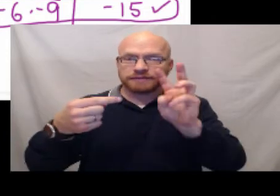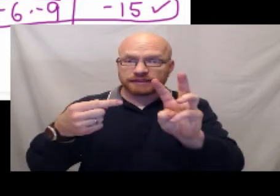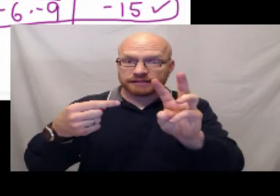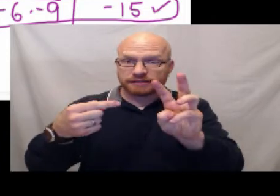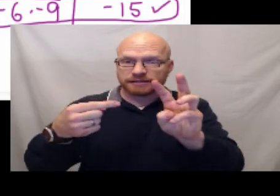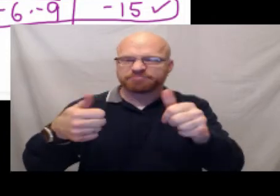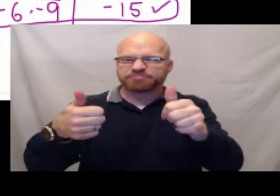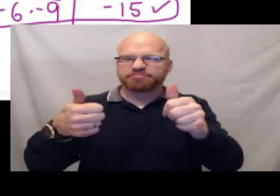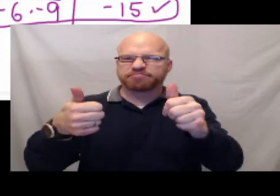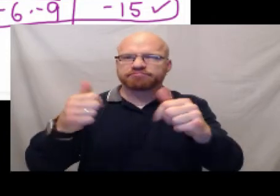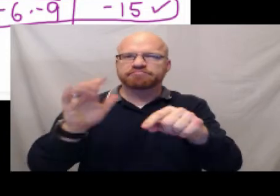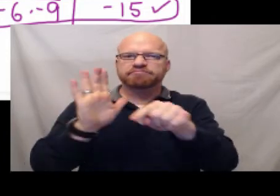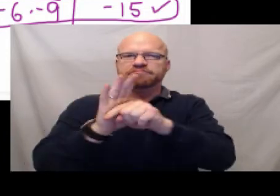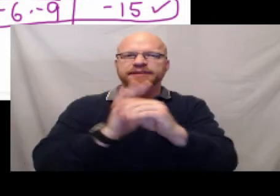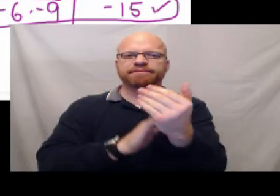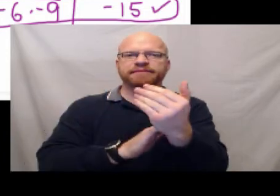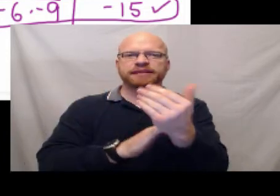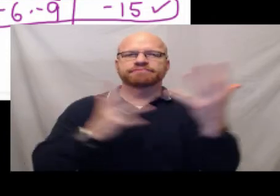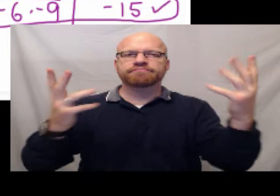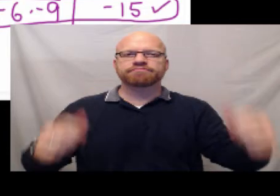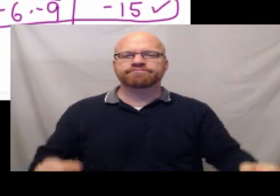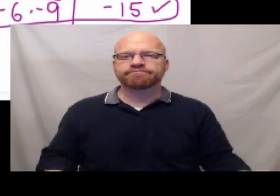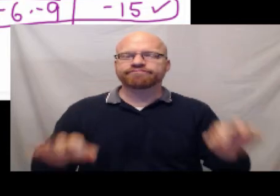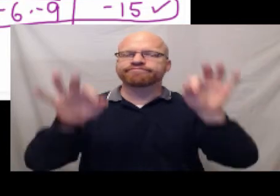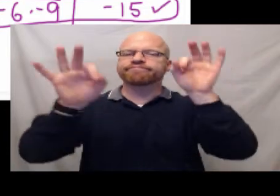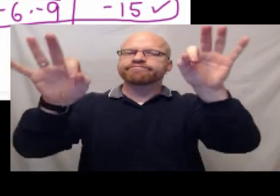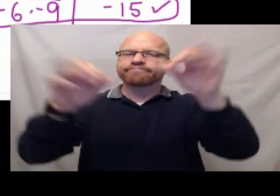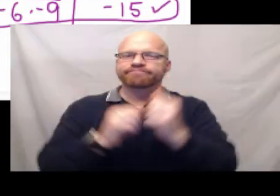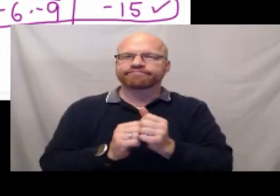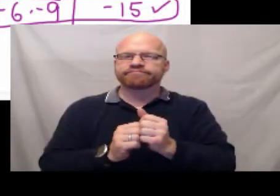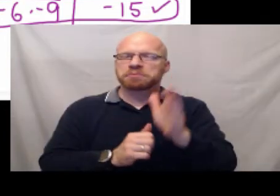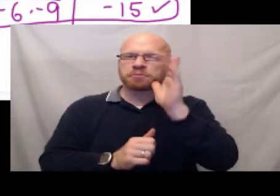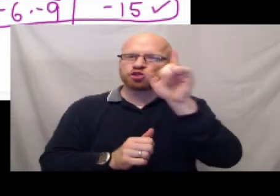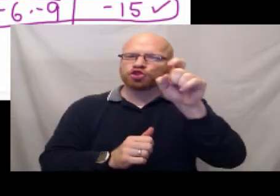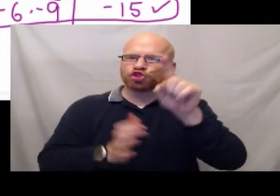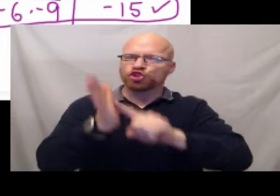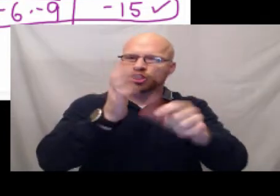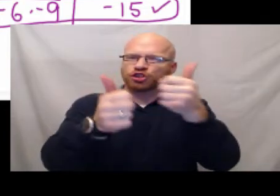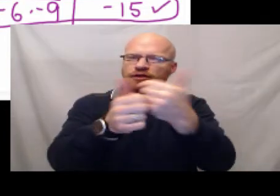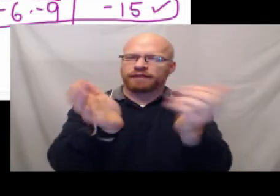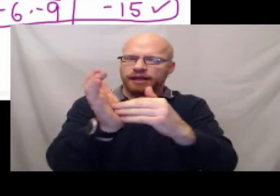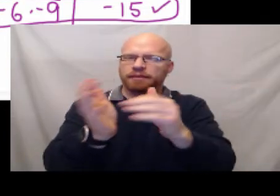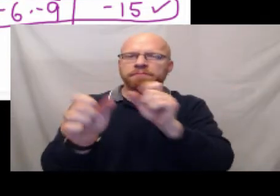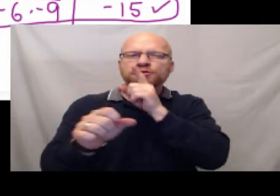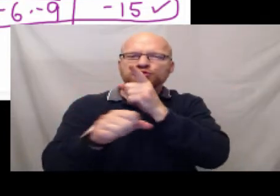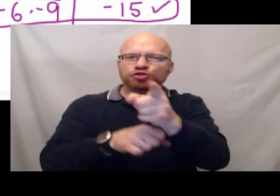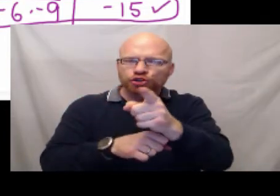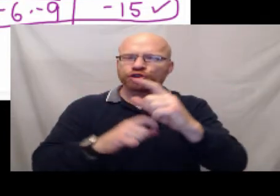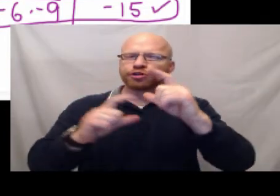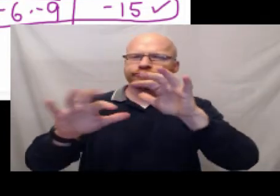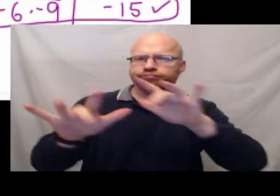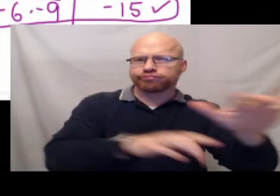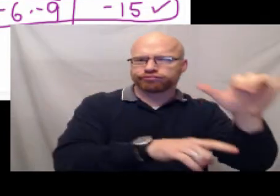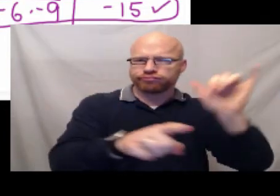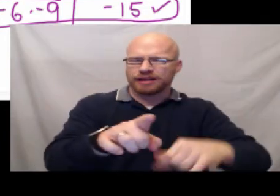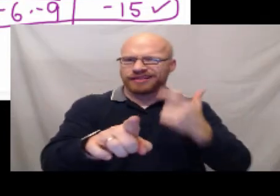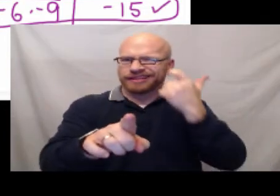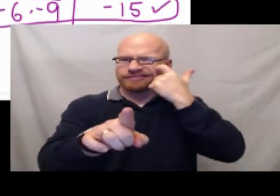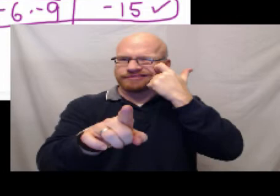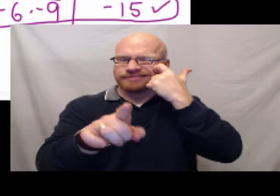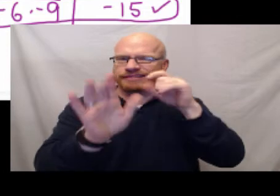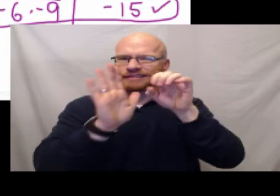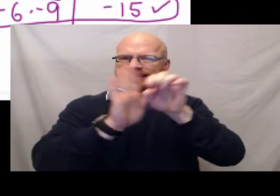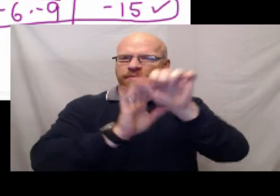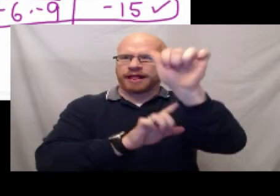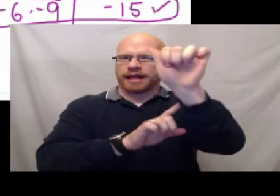Negative 9 plus negative 6 is negative 15. Good to go. We should check it by multiplying it through to make sure it works